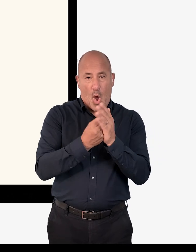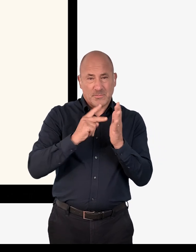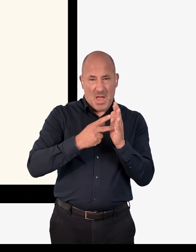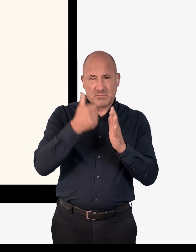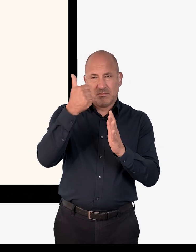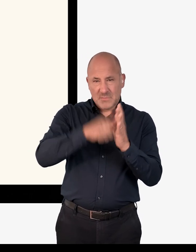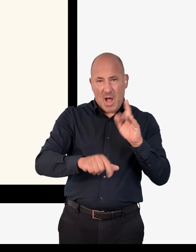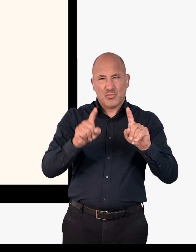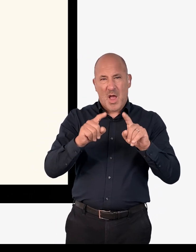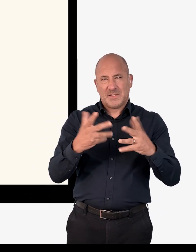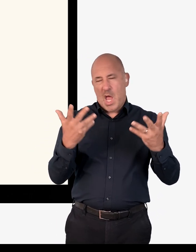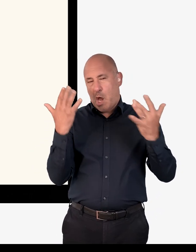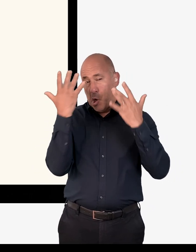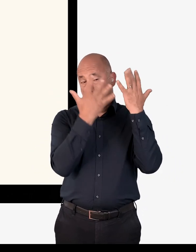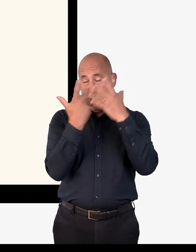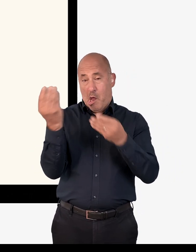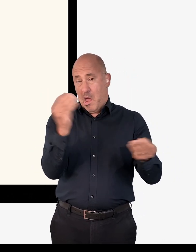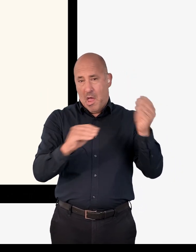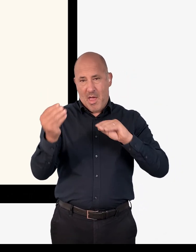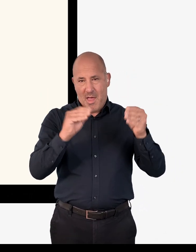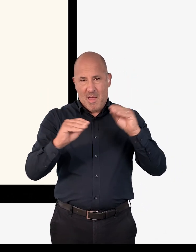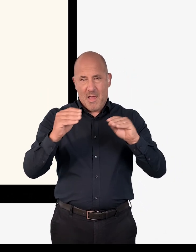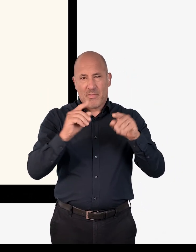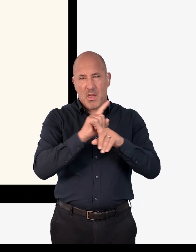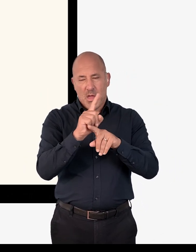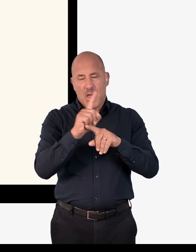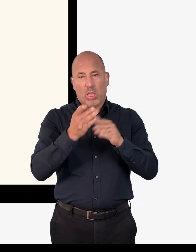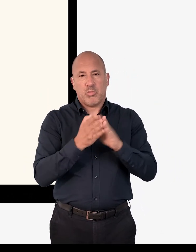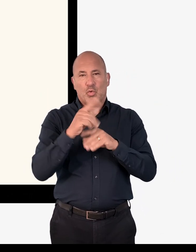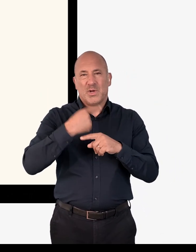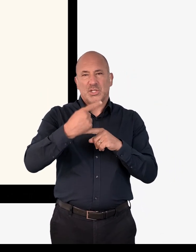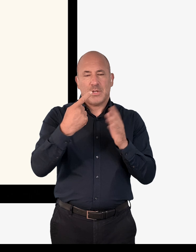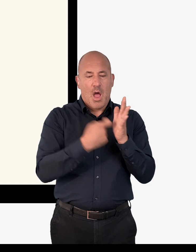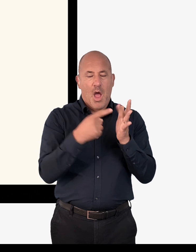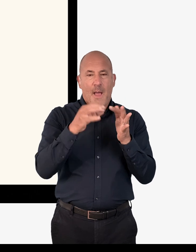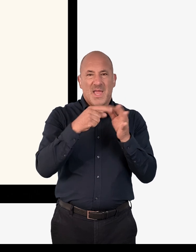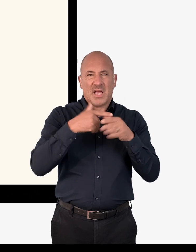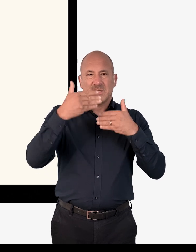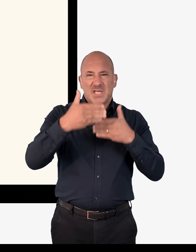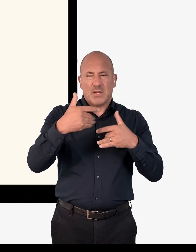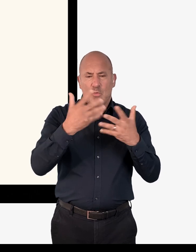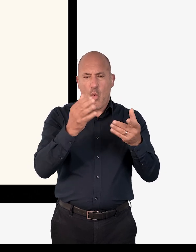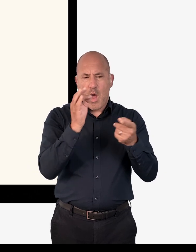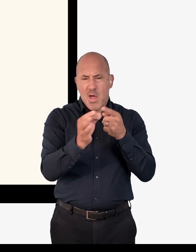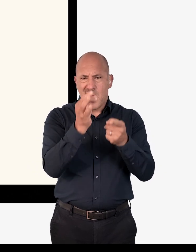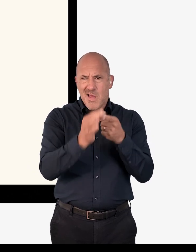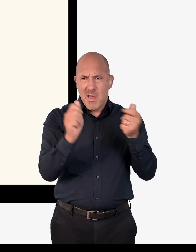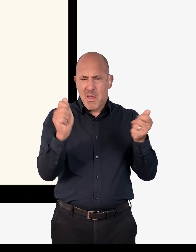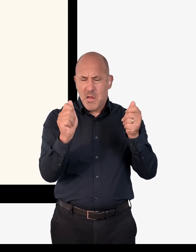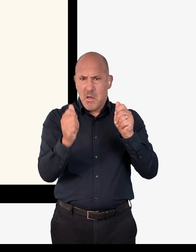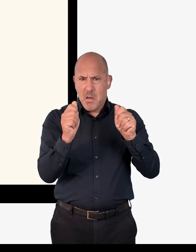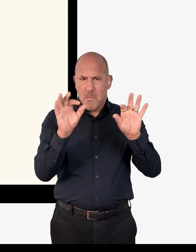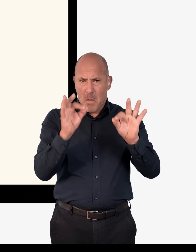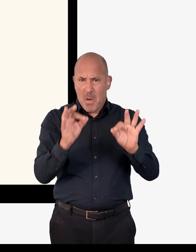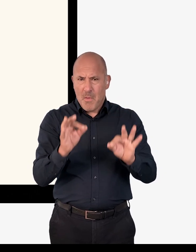Cost plans start off their life being quite speculative and becoming more defined as they are updated at each RIBA